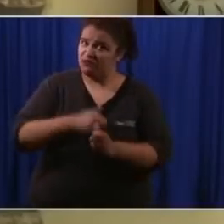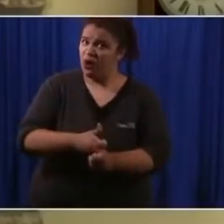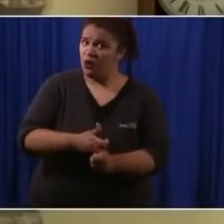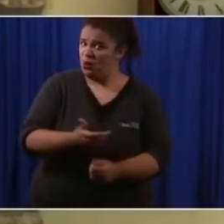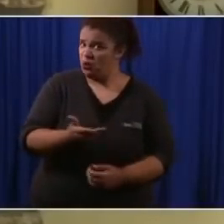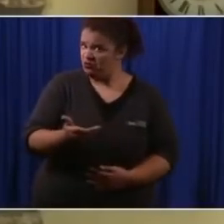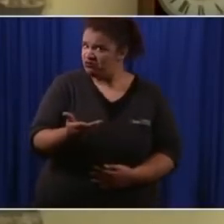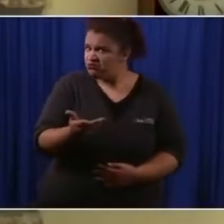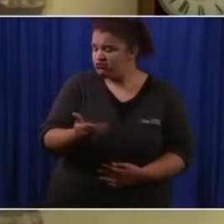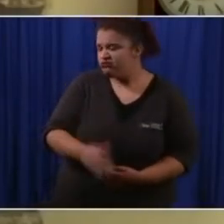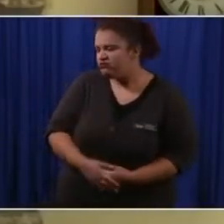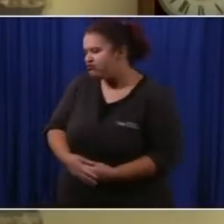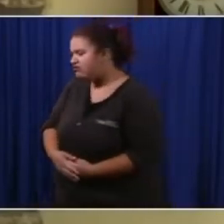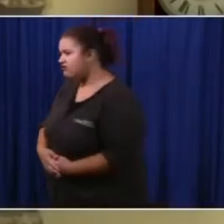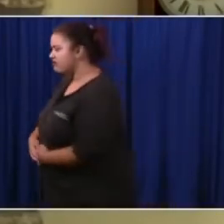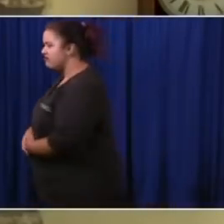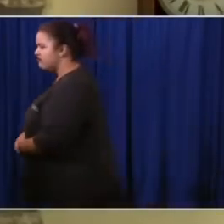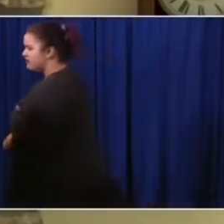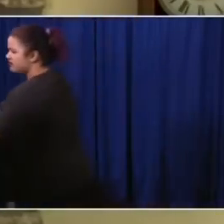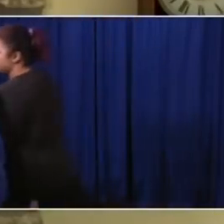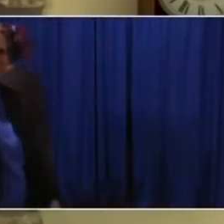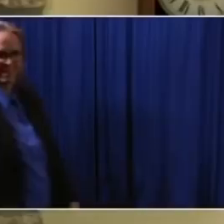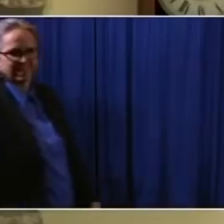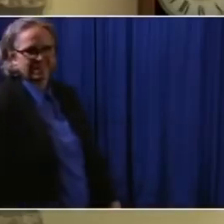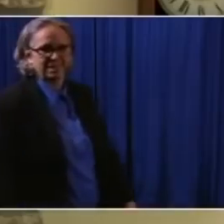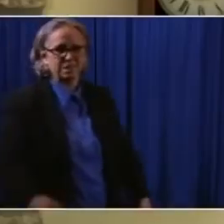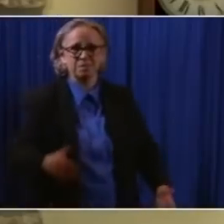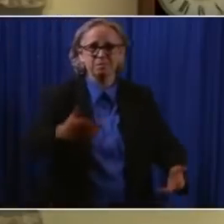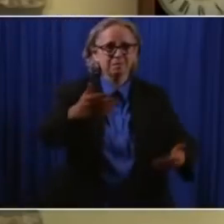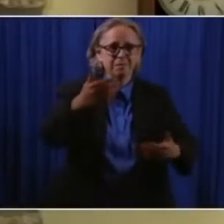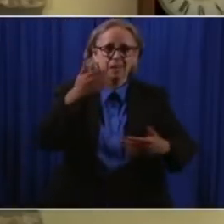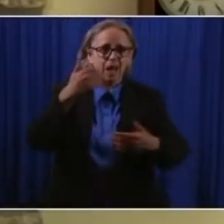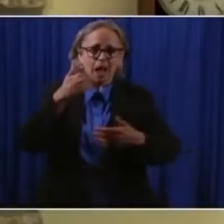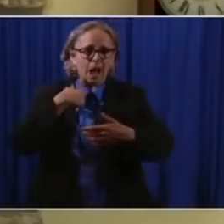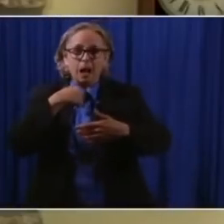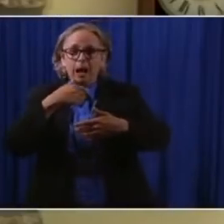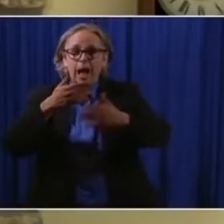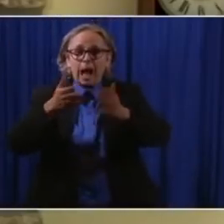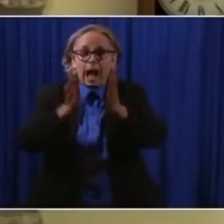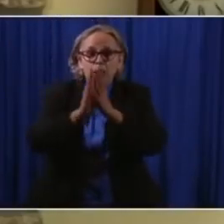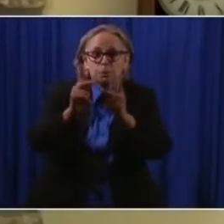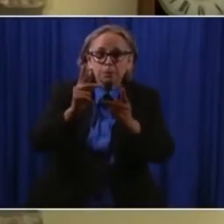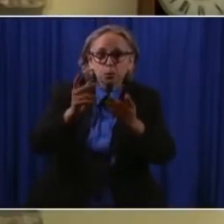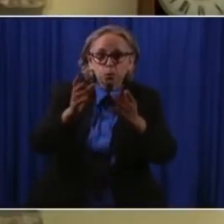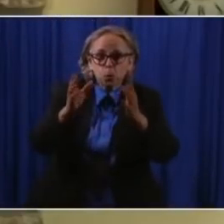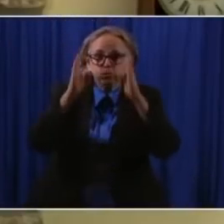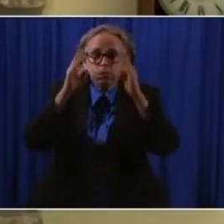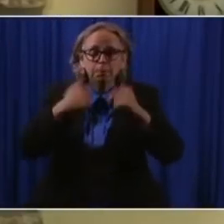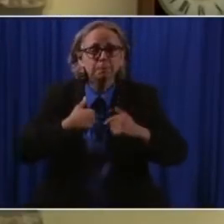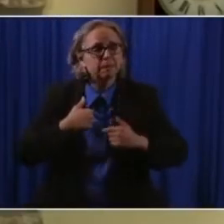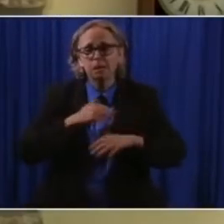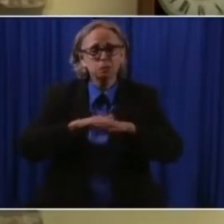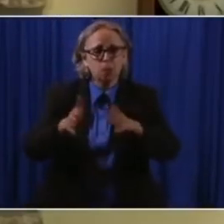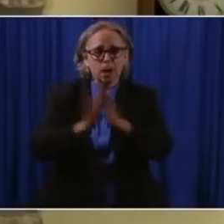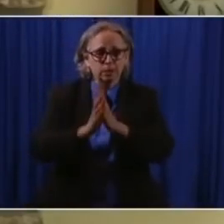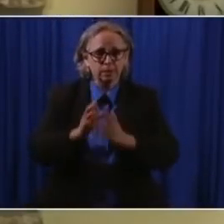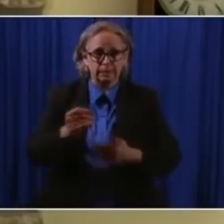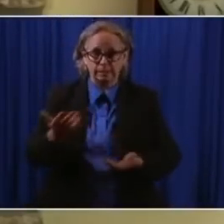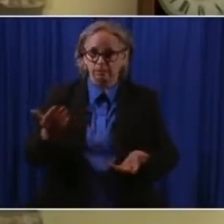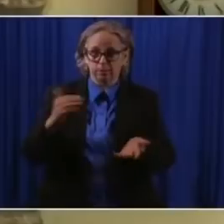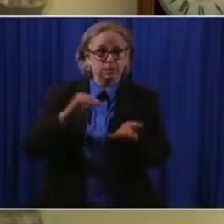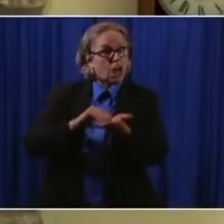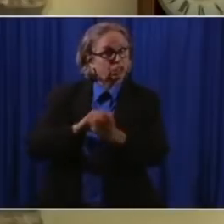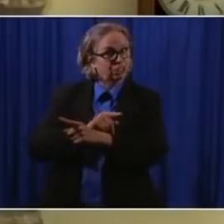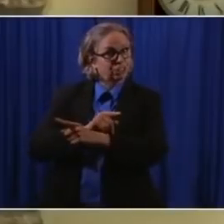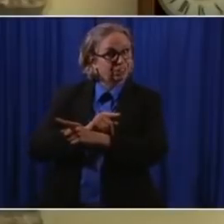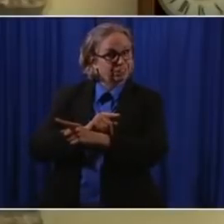to listen to me. We ask them to listen to the doctors, to medical experts, to look at what's happening in other states, look at what's happening in Ohio. The